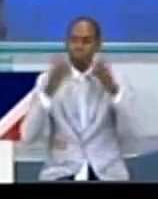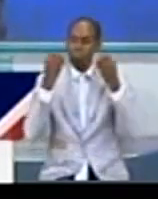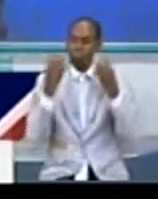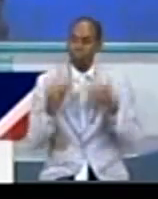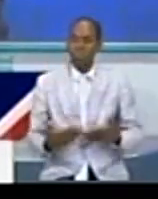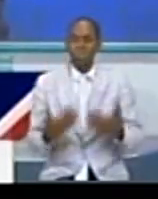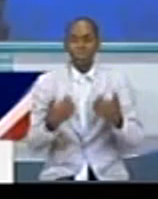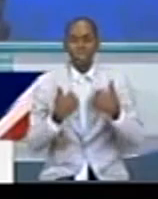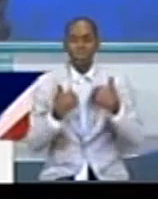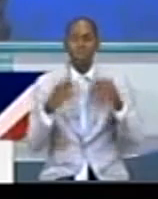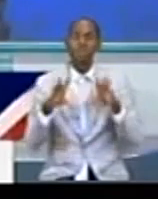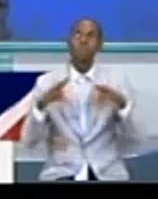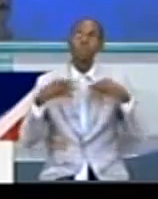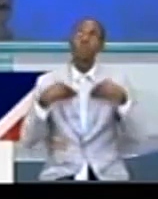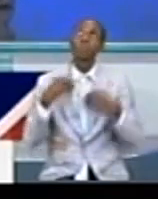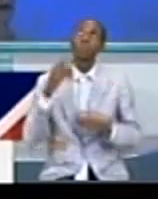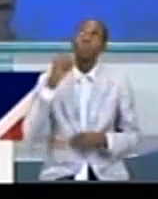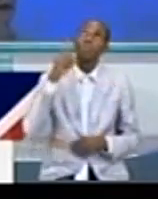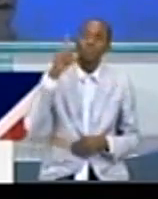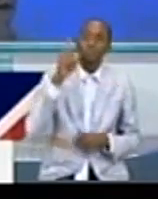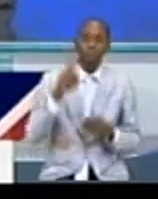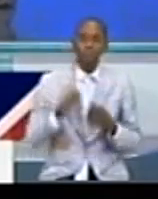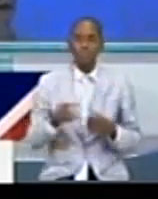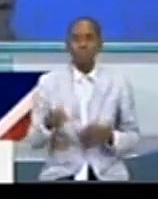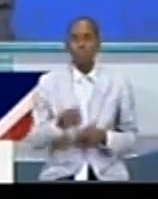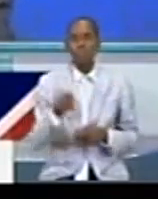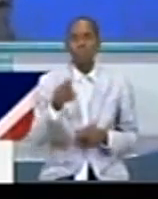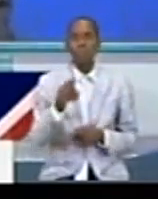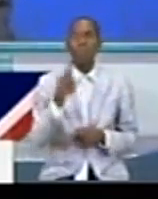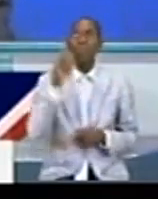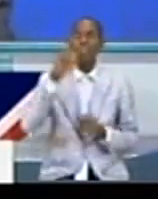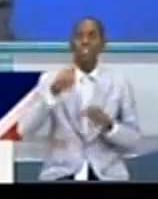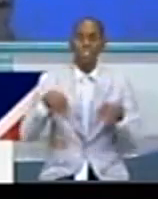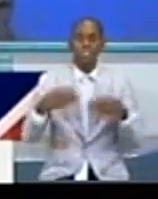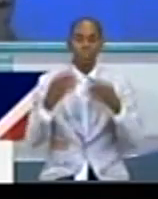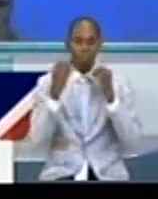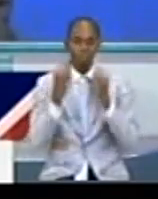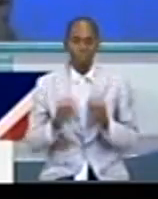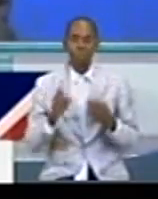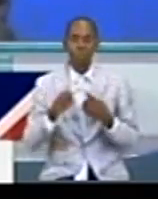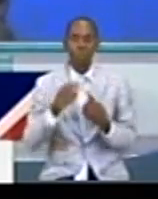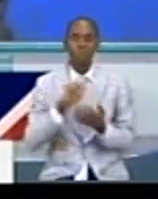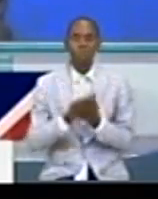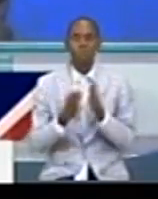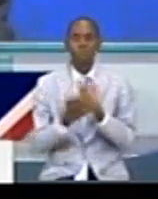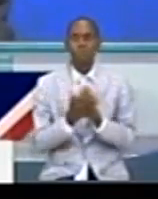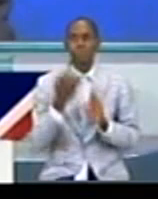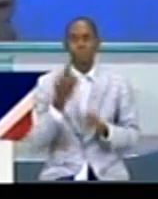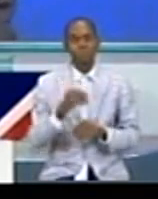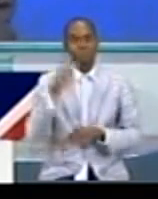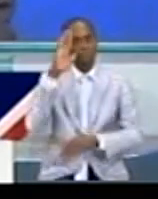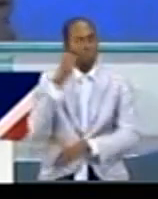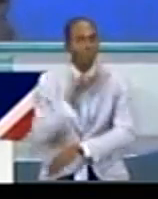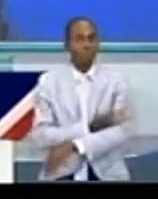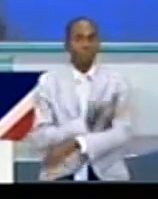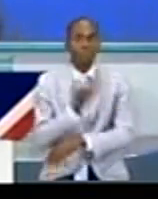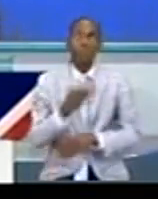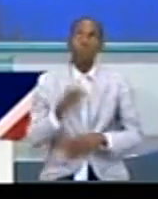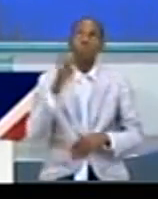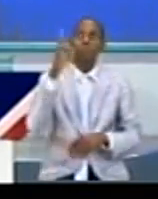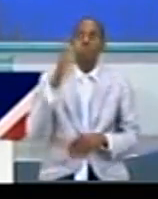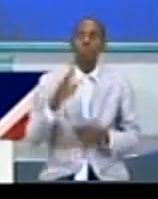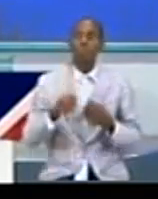received him, to them gave he power to become the sons of God.